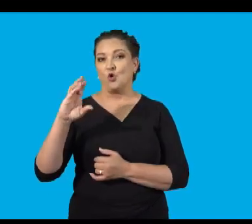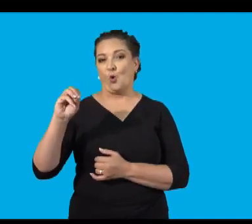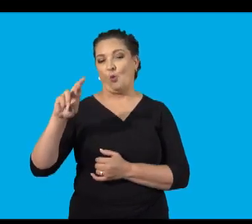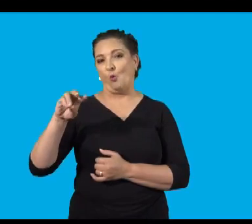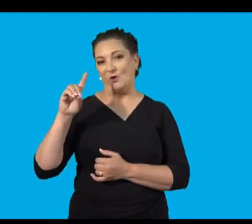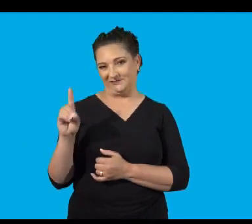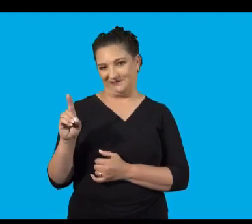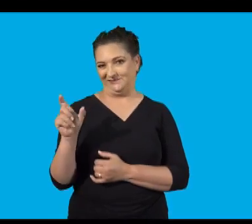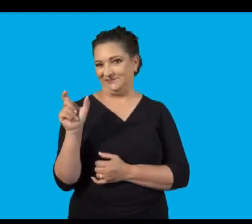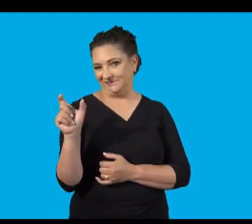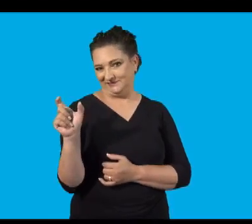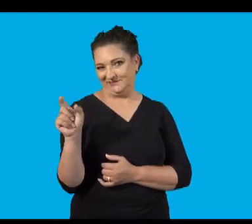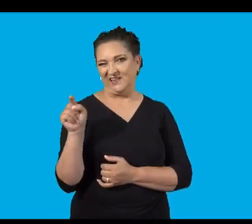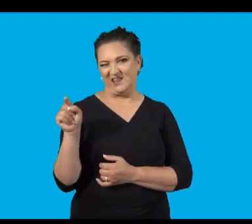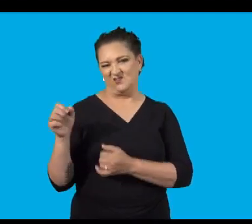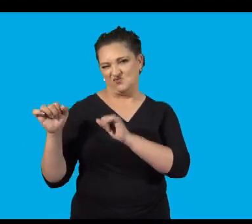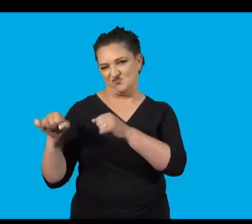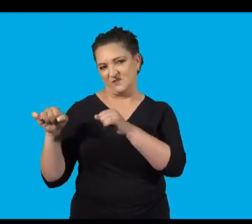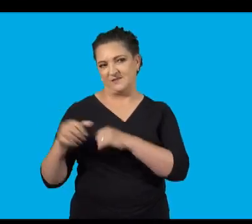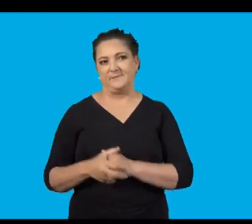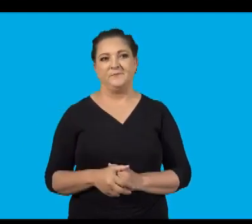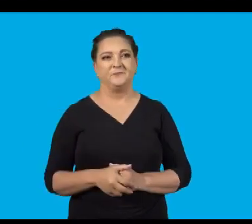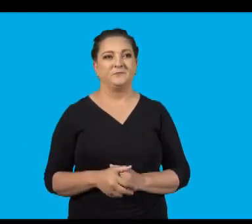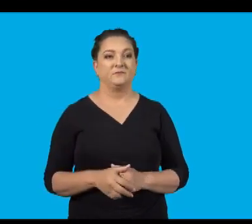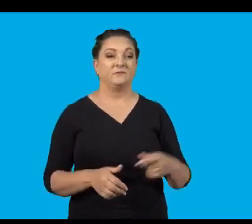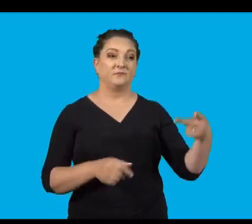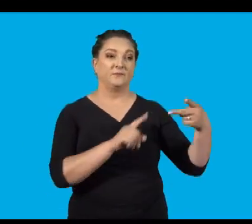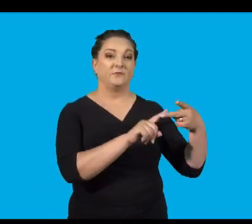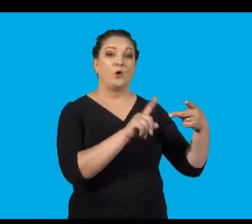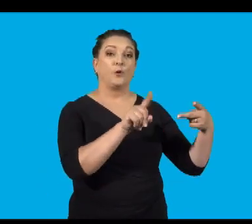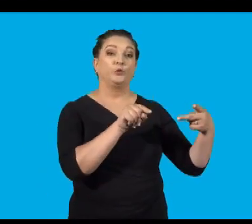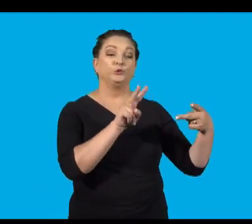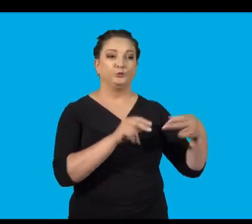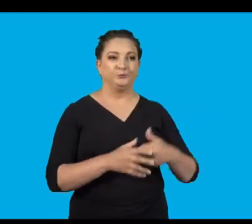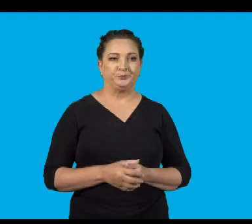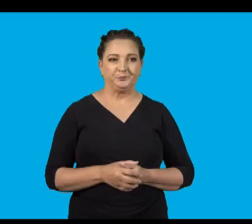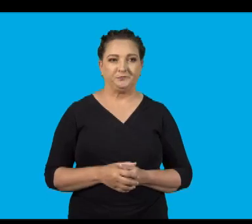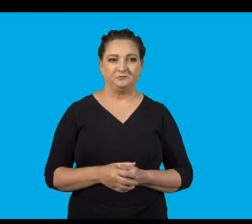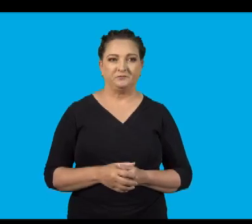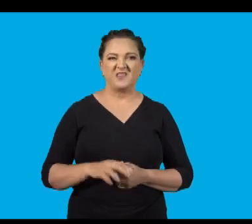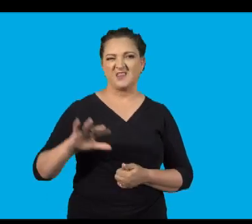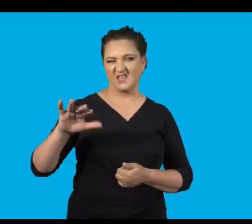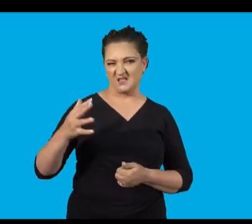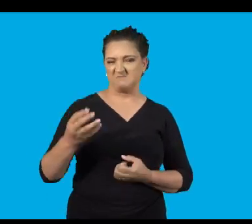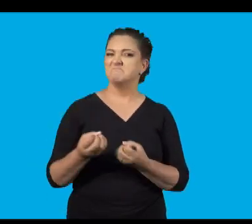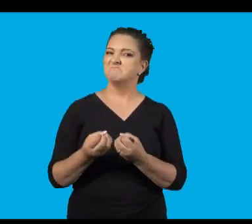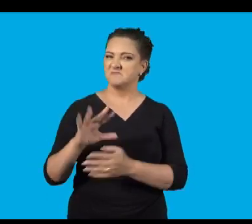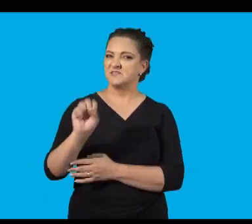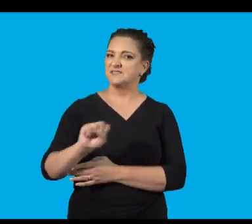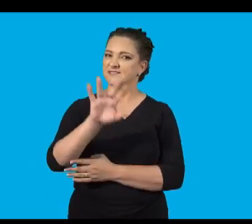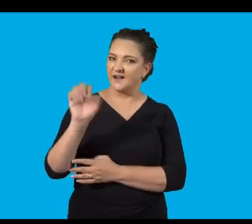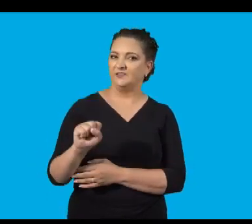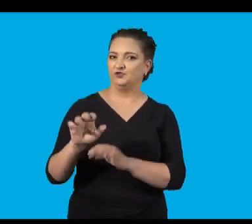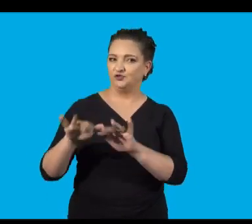Concord, all right? So we're looking at Concord Agreement there. 1.2, it is estimate that most